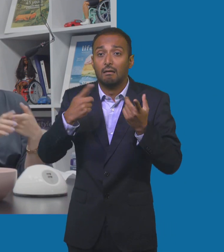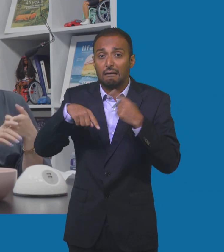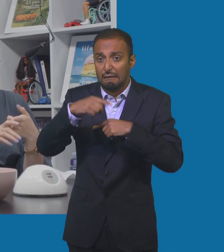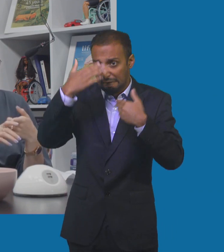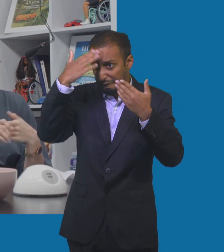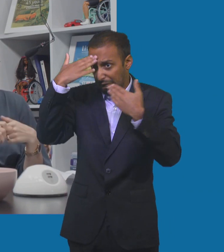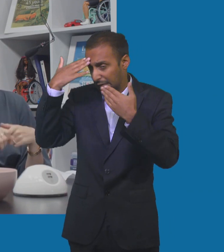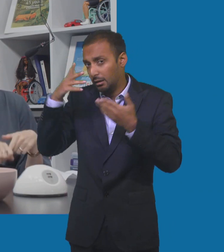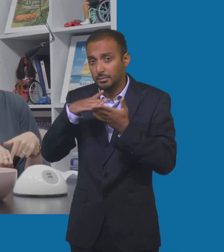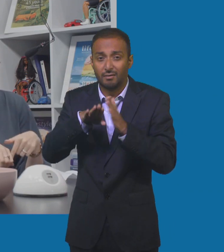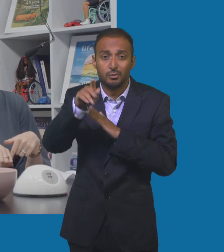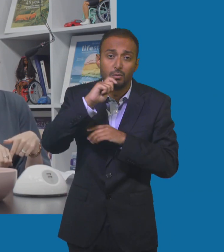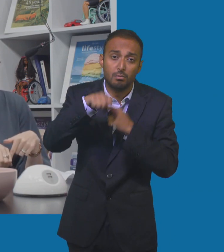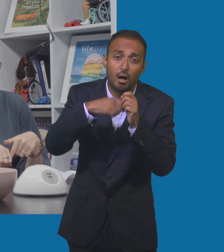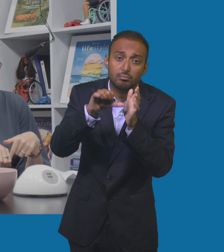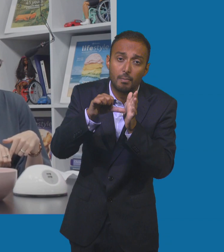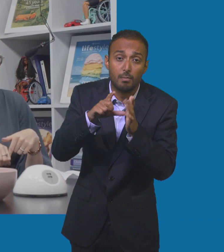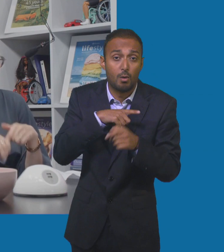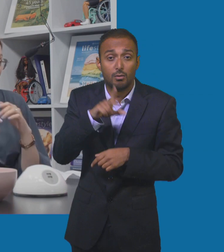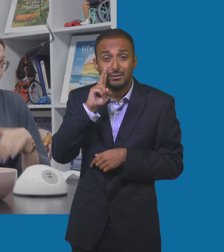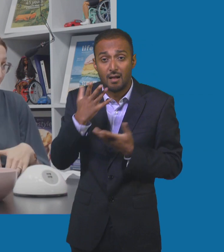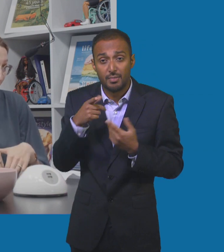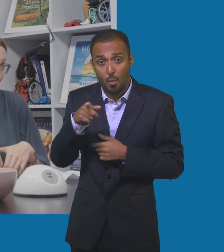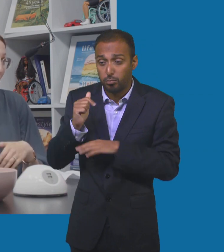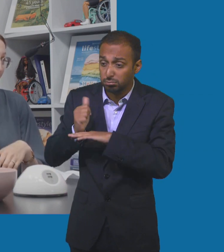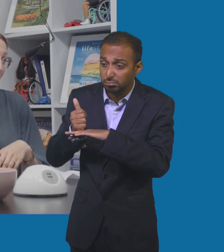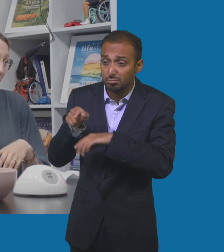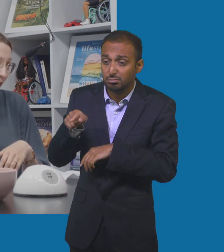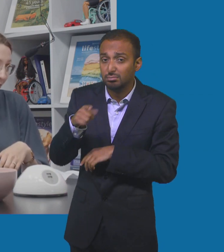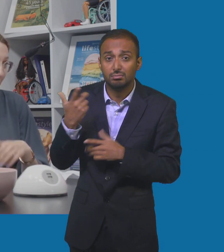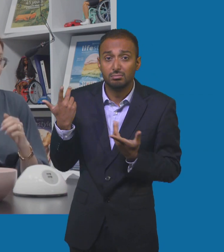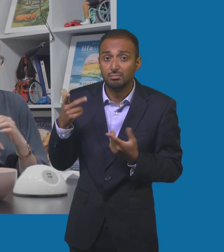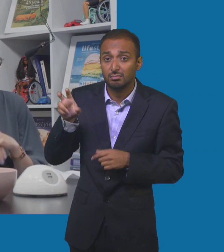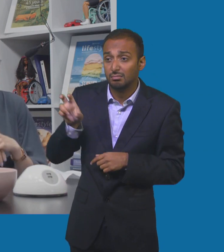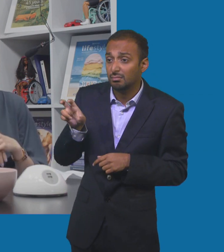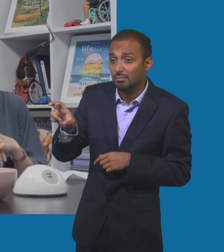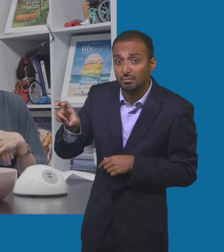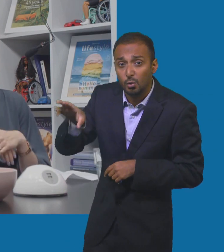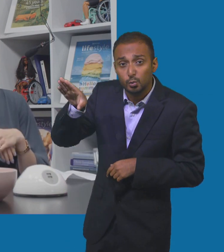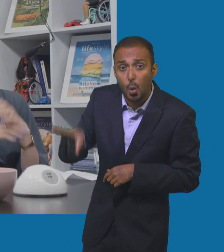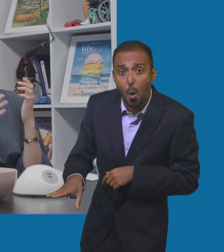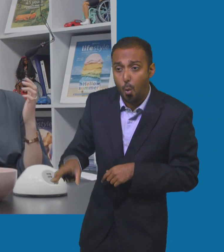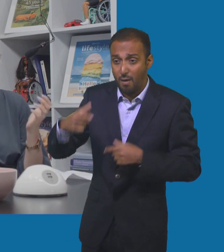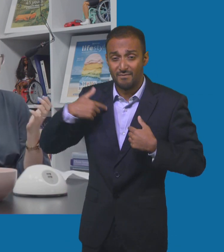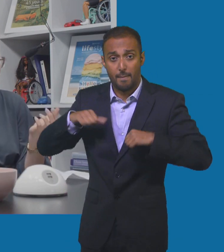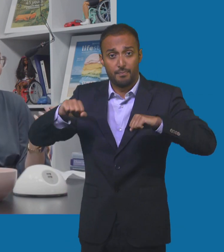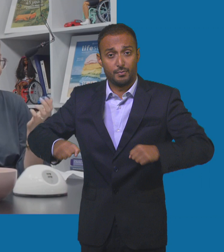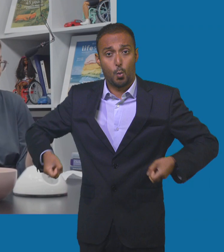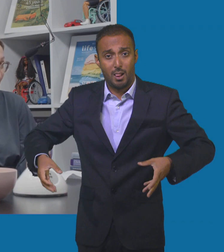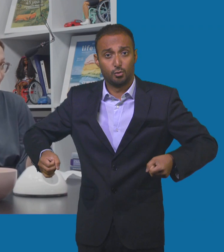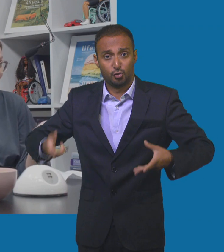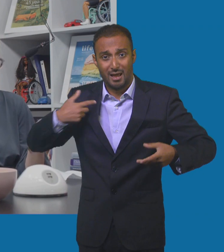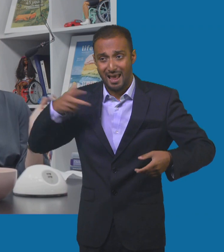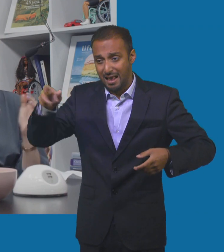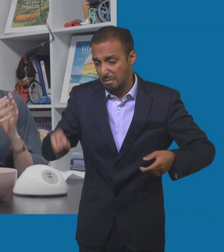probably seen, a lot of the charge points that are being put in the ground right now, they're either too low or they're too high for a seated user. They have really